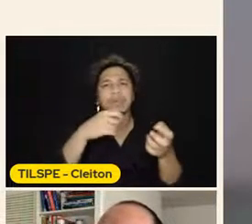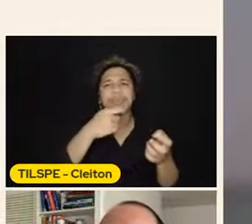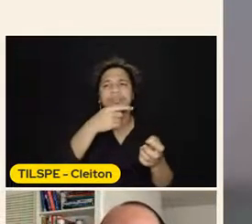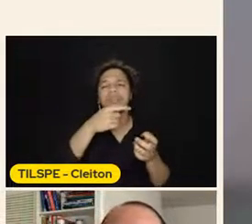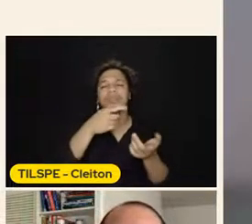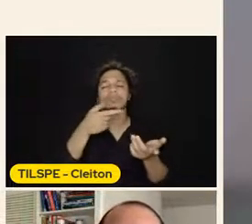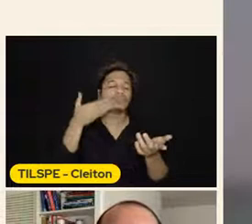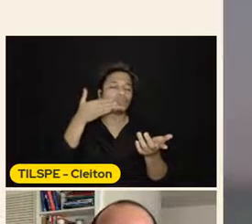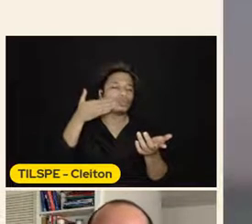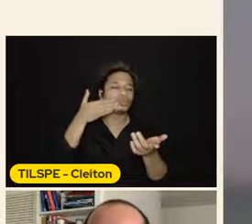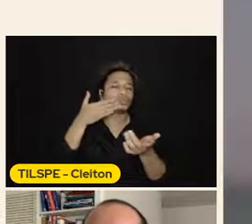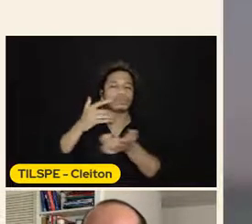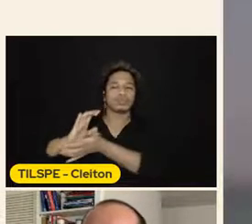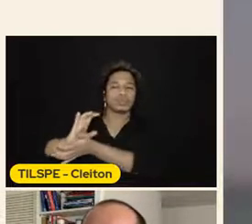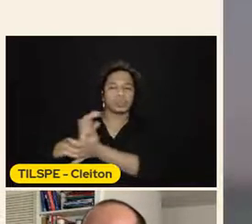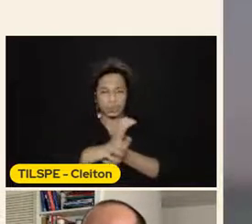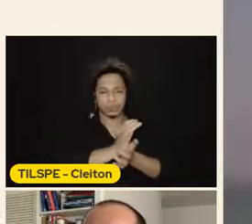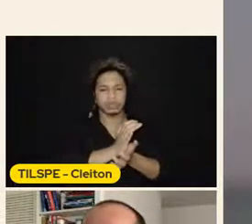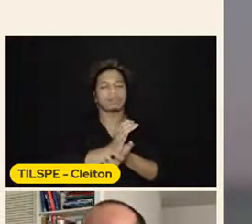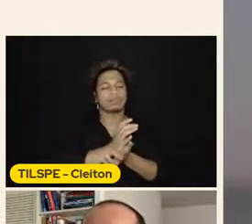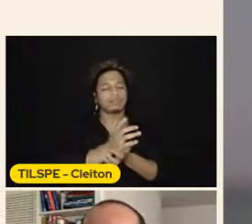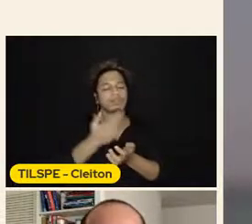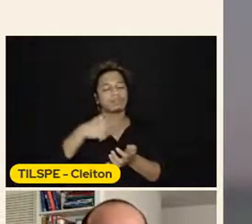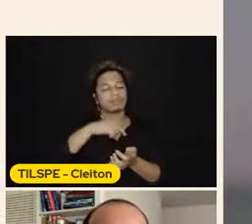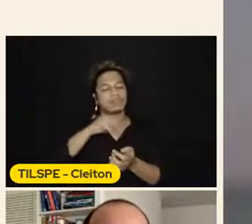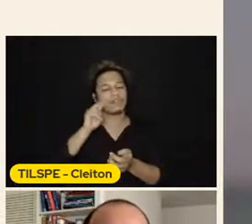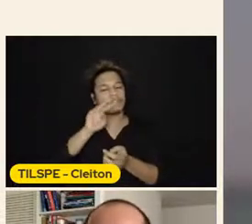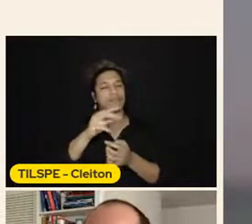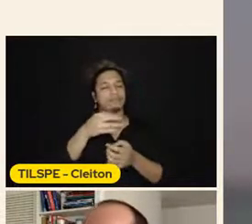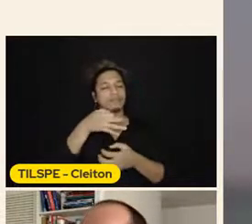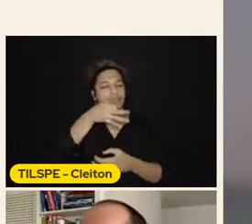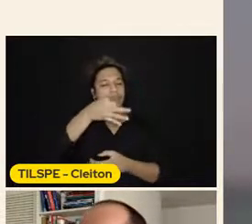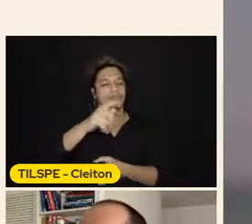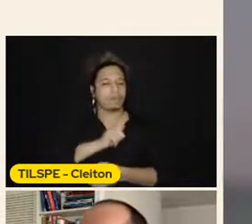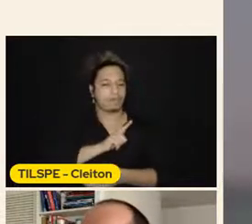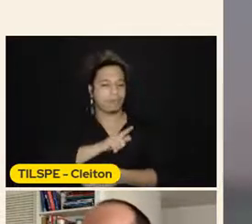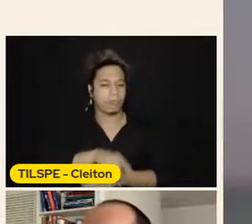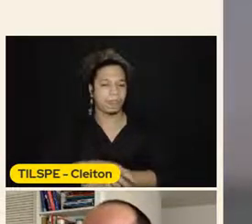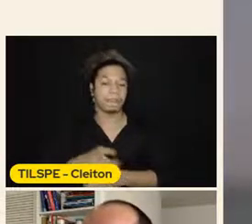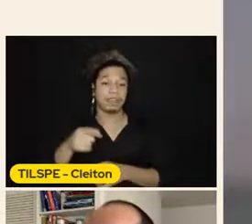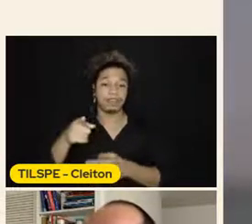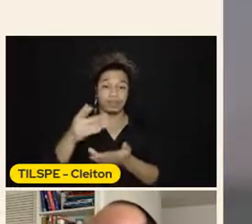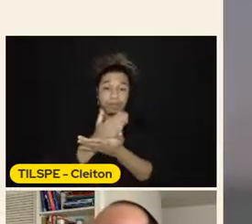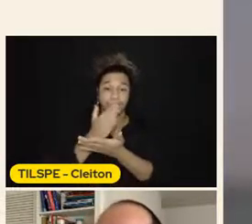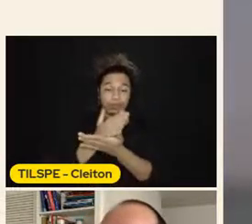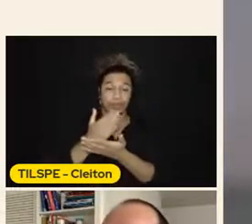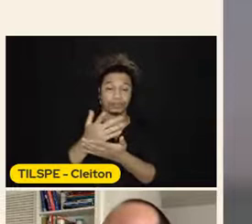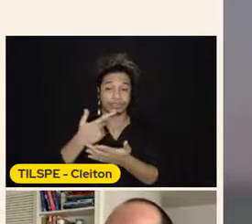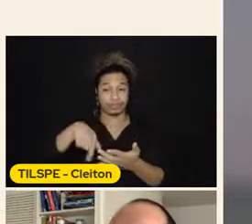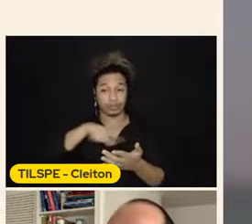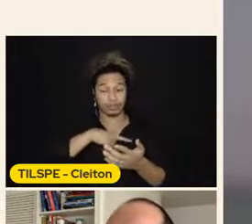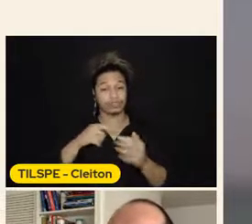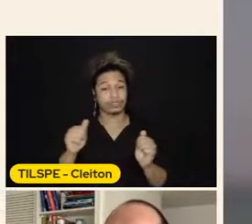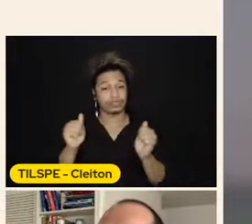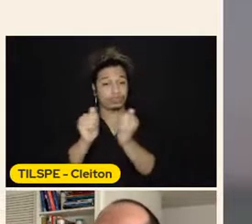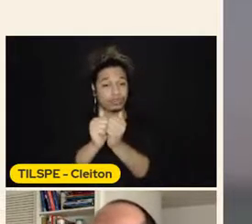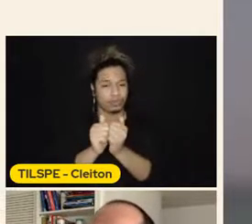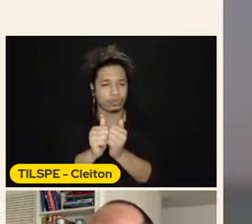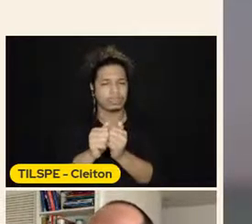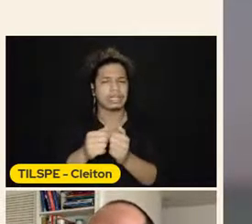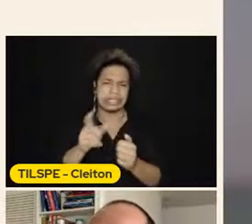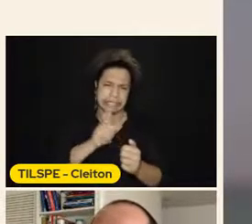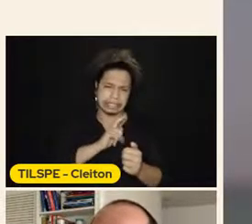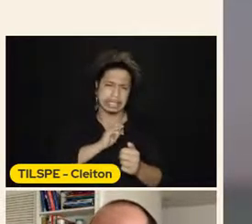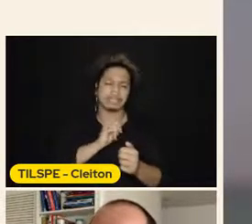When we think about access, I brought this book called We Are Together. And here you can see two excerpts that they